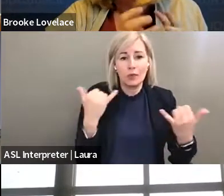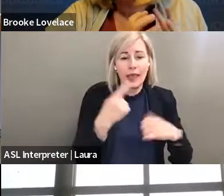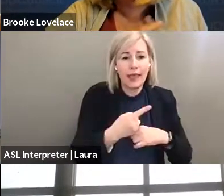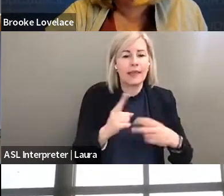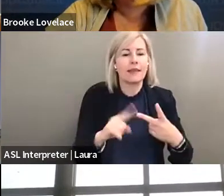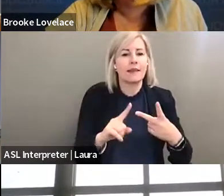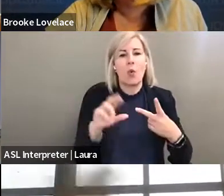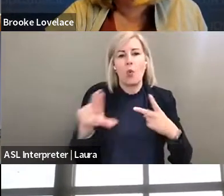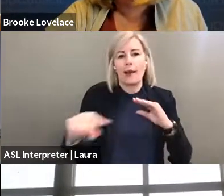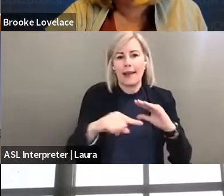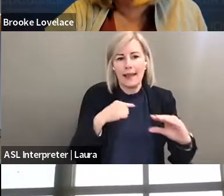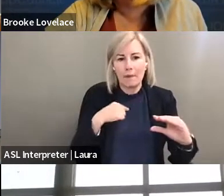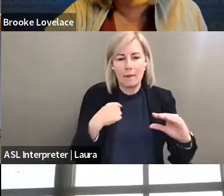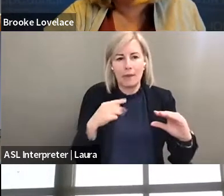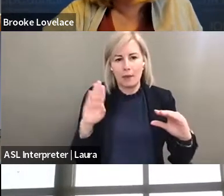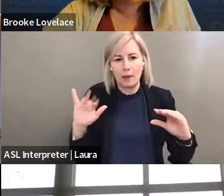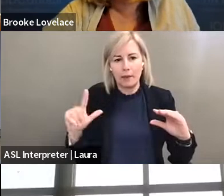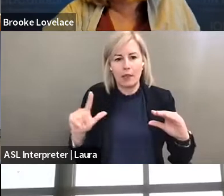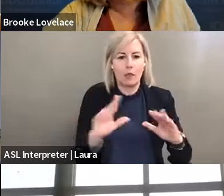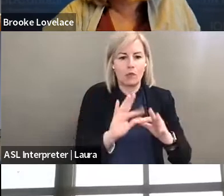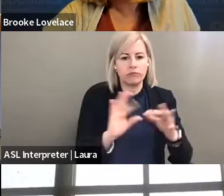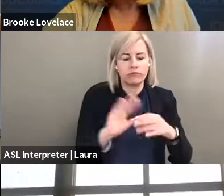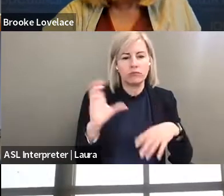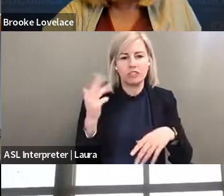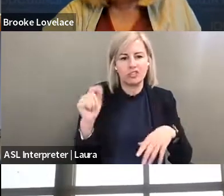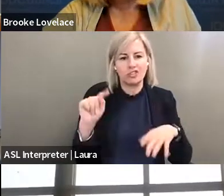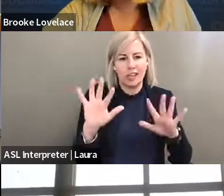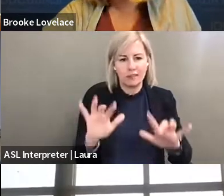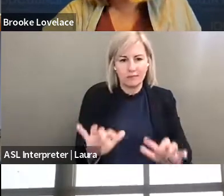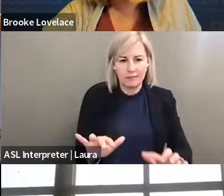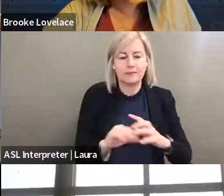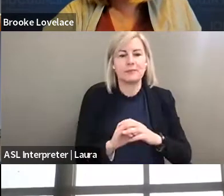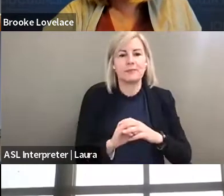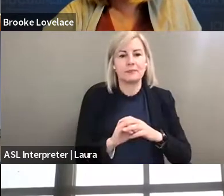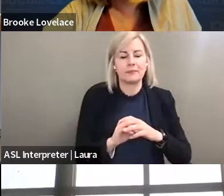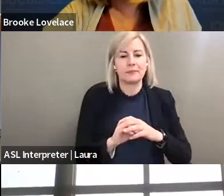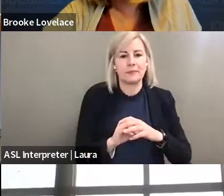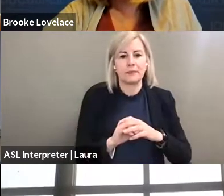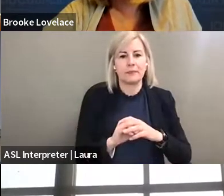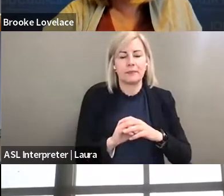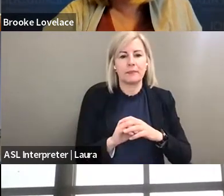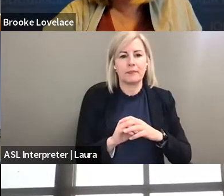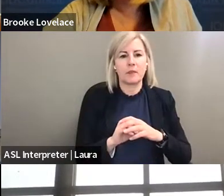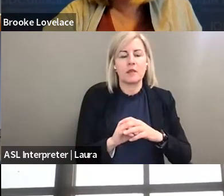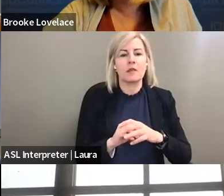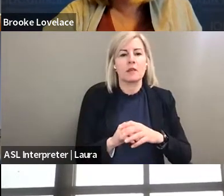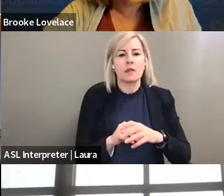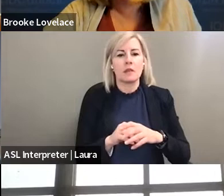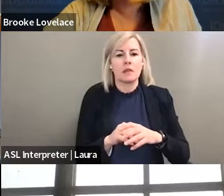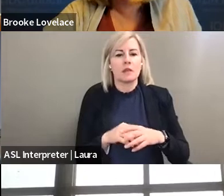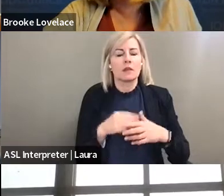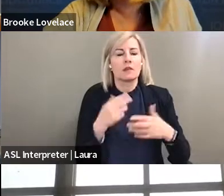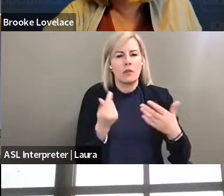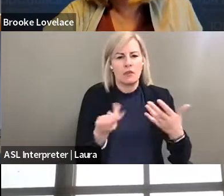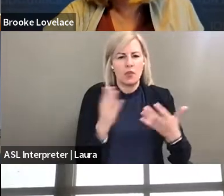can email me or Bill, or put your comments in the chat. So just a couple of things then quickly with the Glenwood closure transition